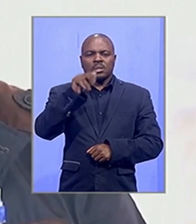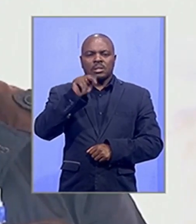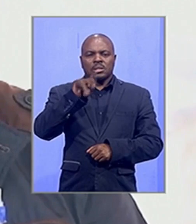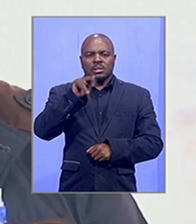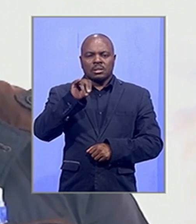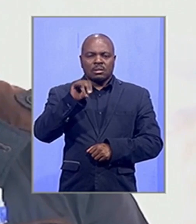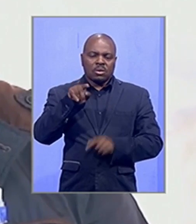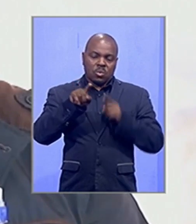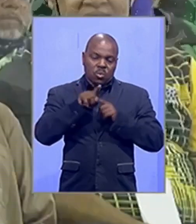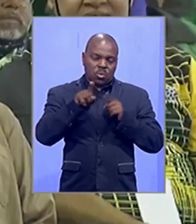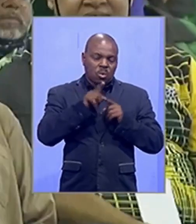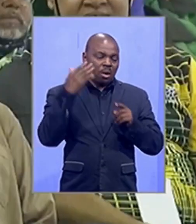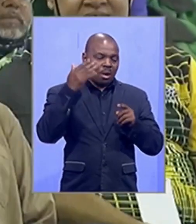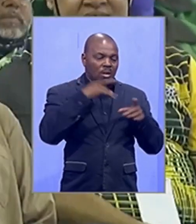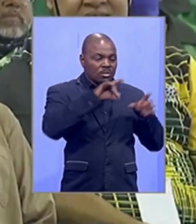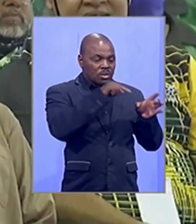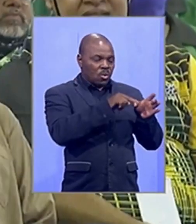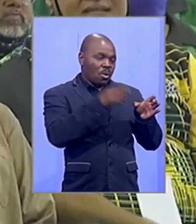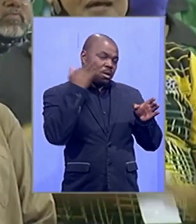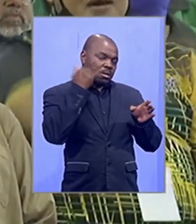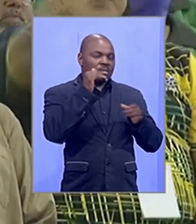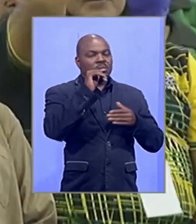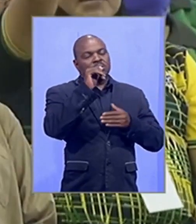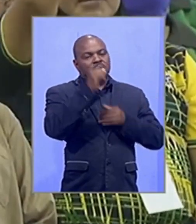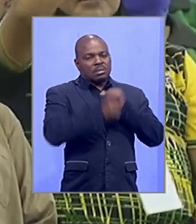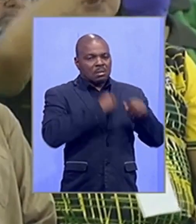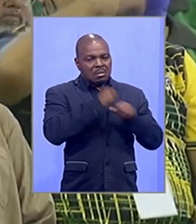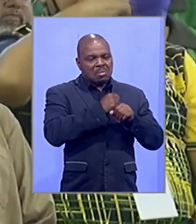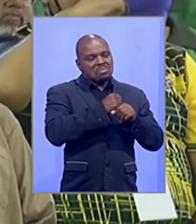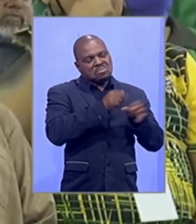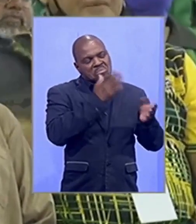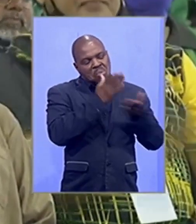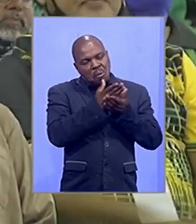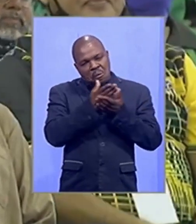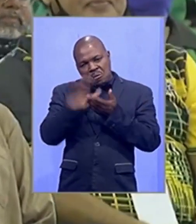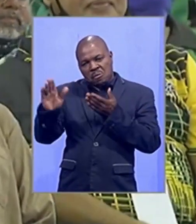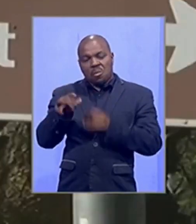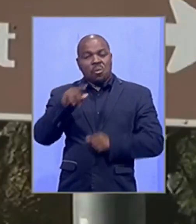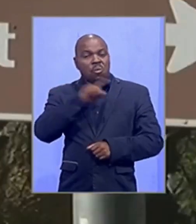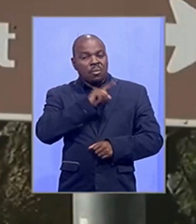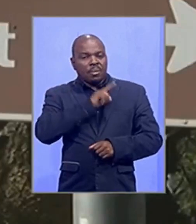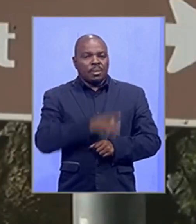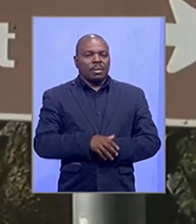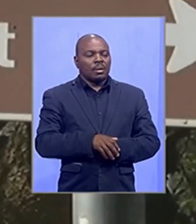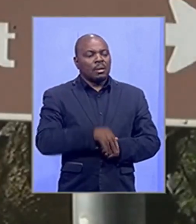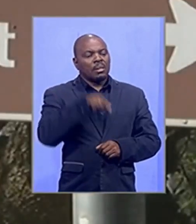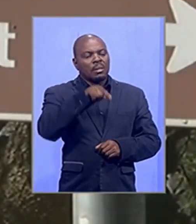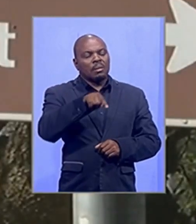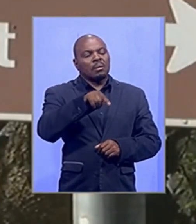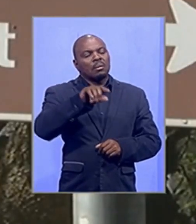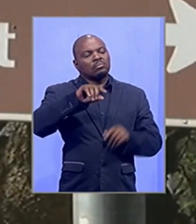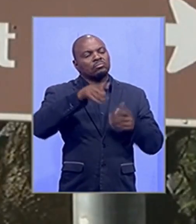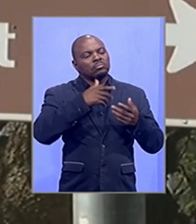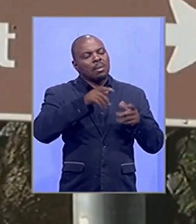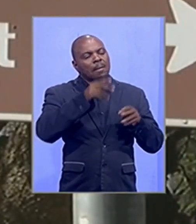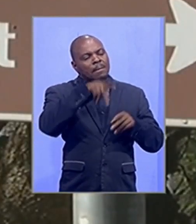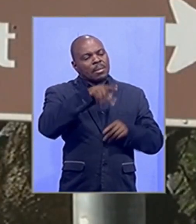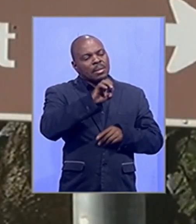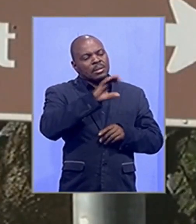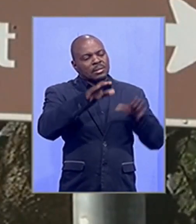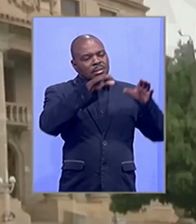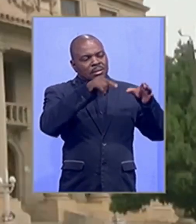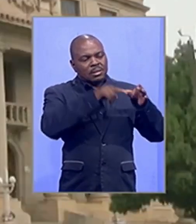bona setilo jwa lekoko jwa profense ngwa gola ka kgwedi ya Moranang. Se se latetse morago gore komiti khuduthamaga ya profense e phatlhaladiwe ke